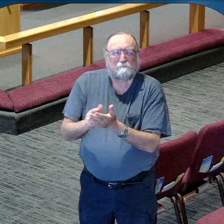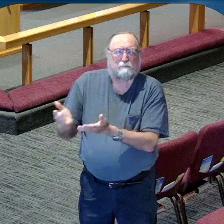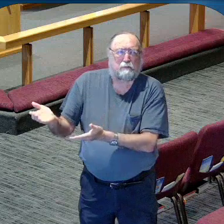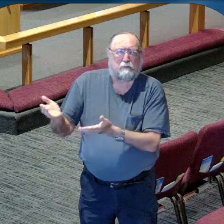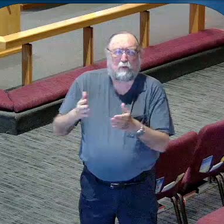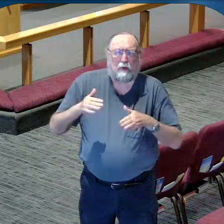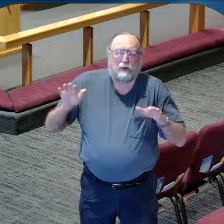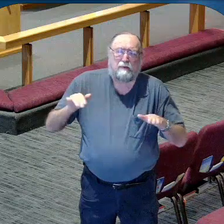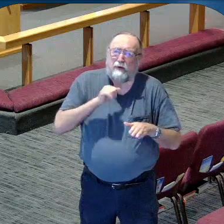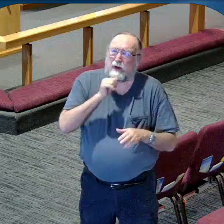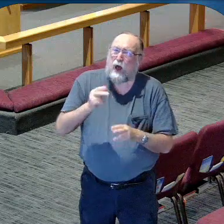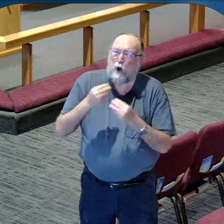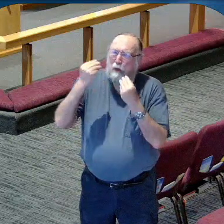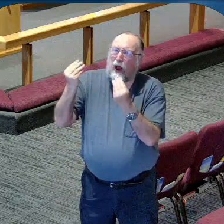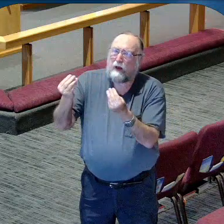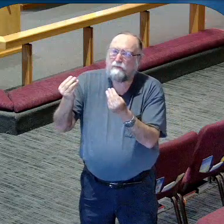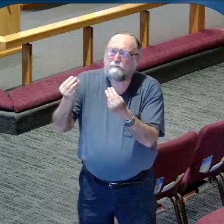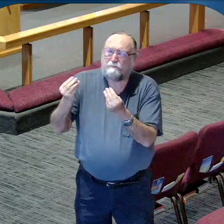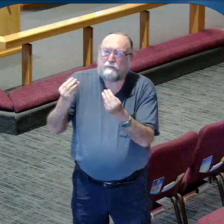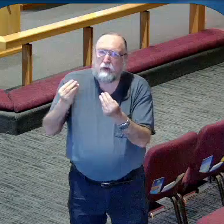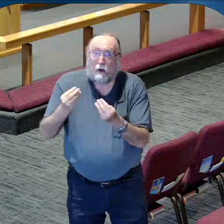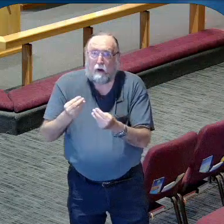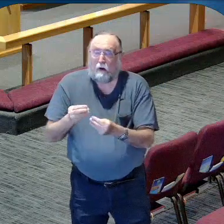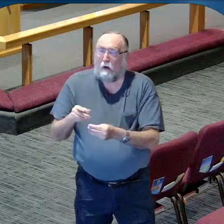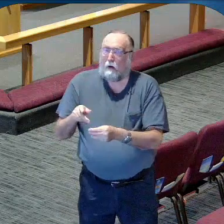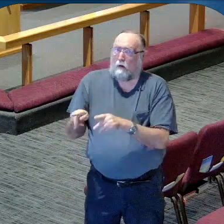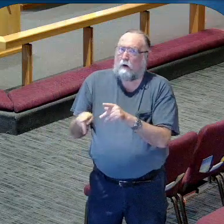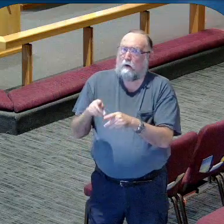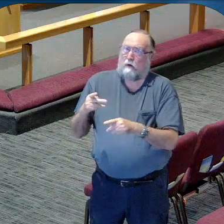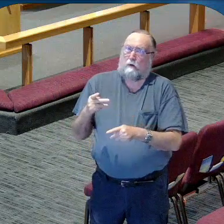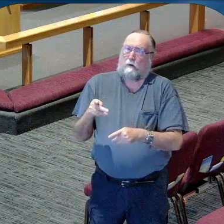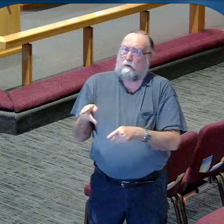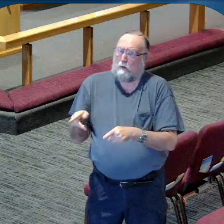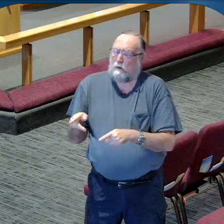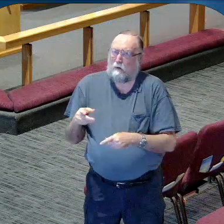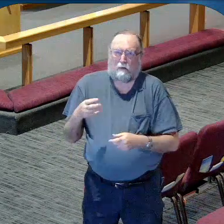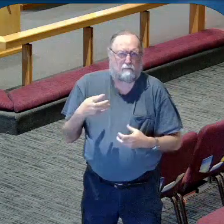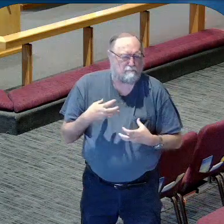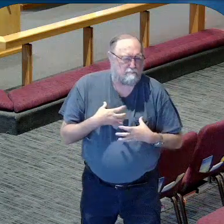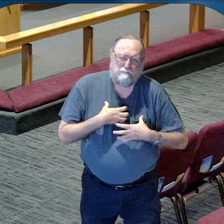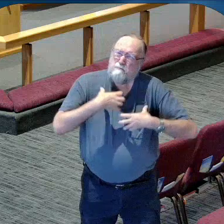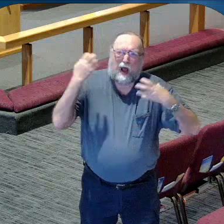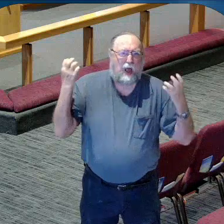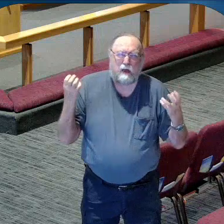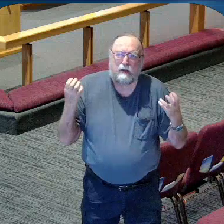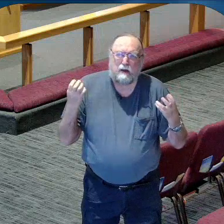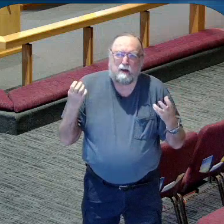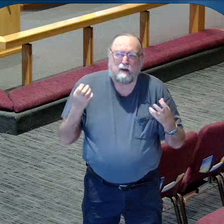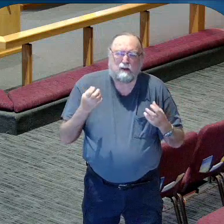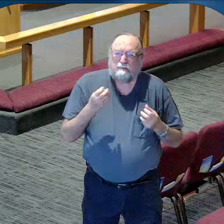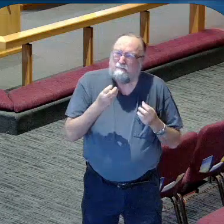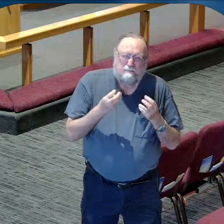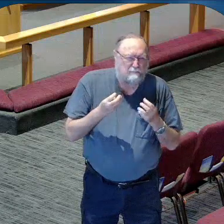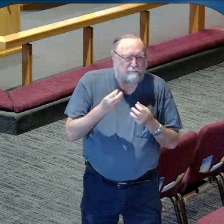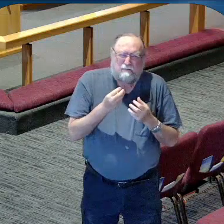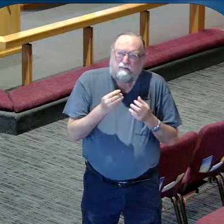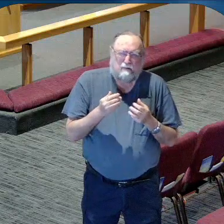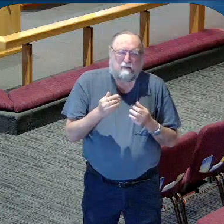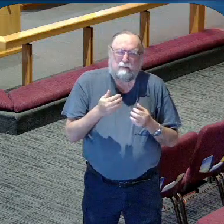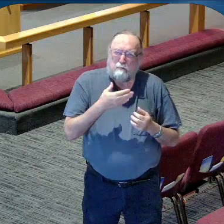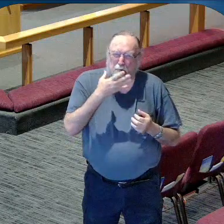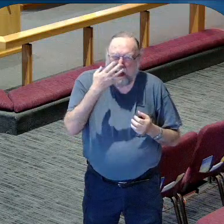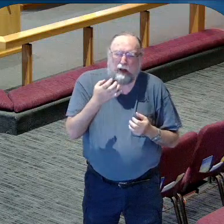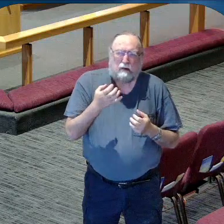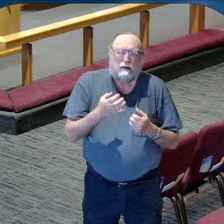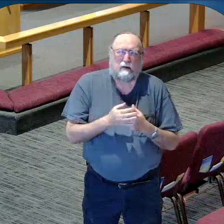and did not keep it. Now when they heard these things, they were enraged, and they ground their teeth at him. But